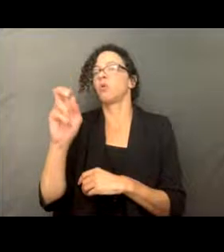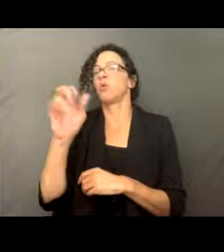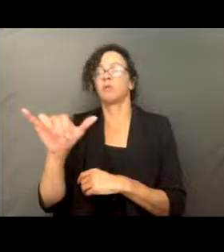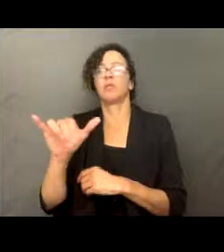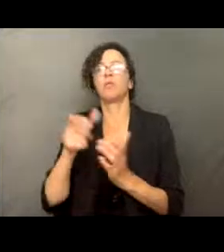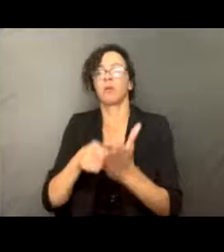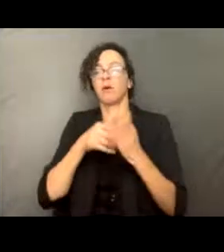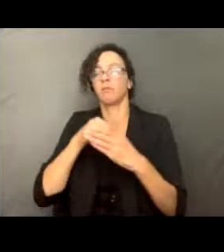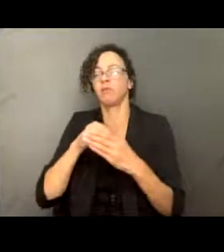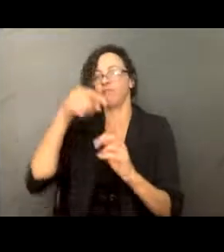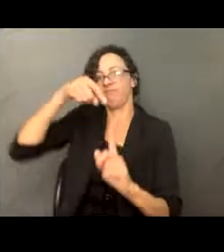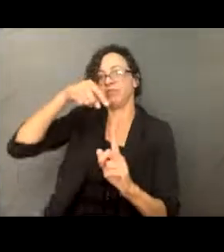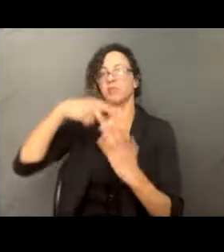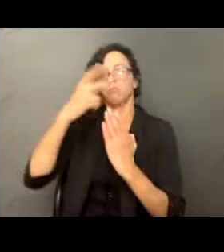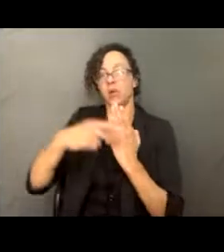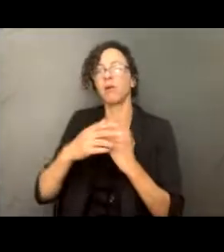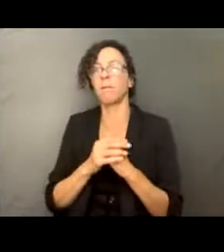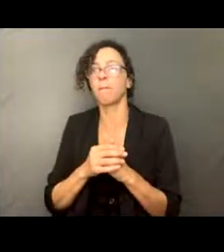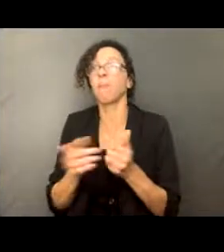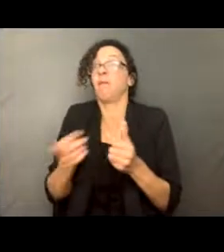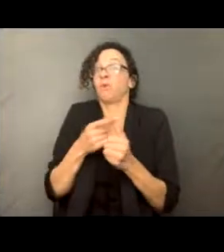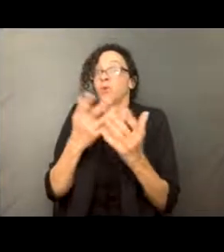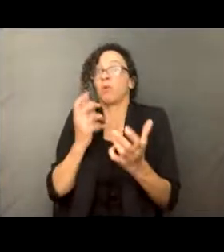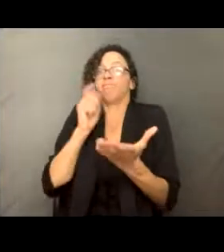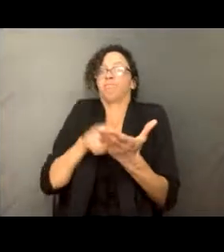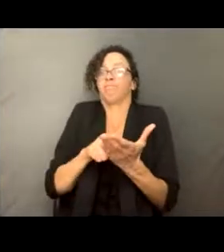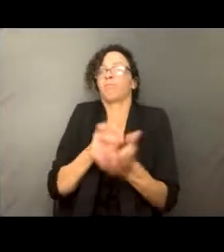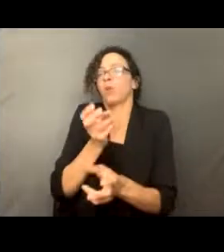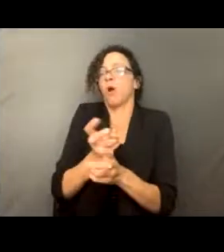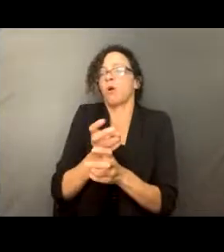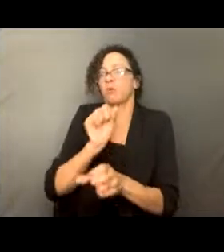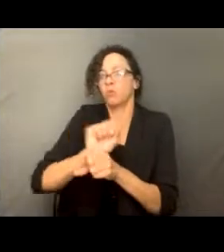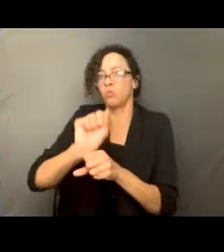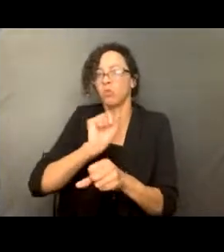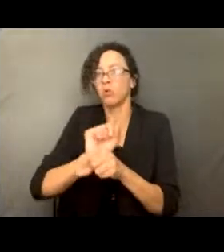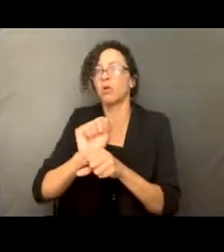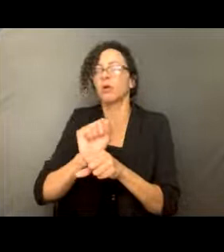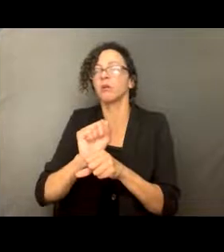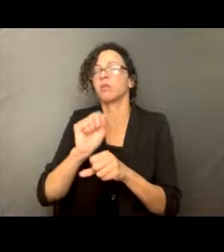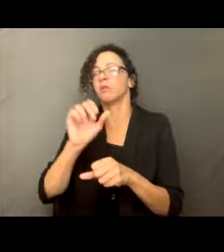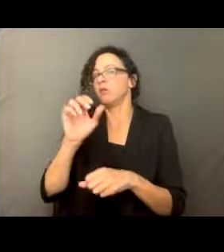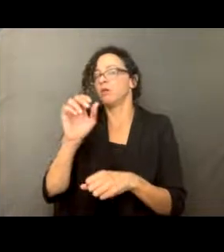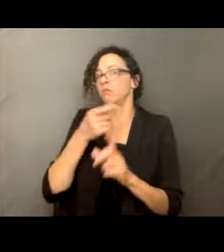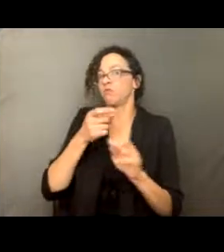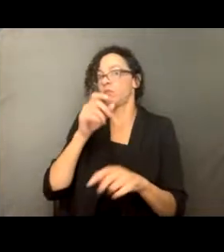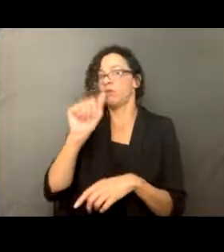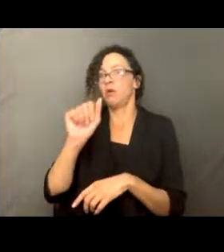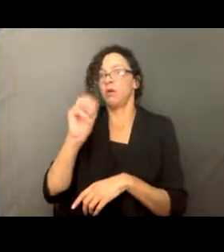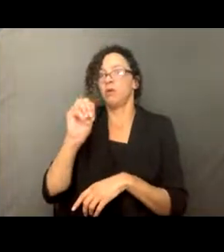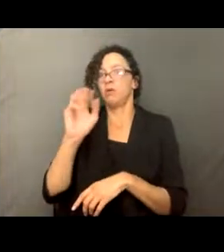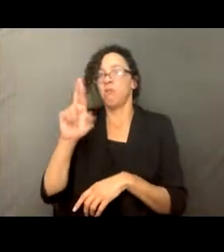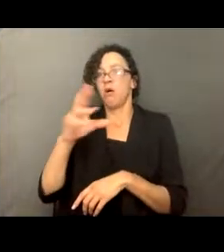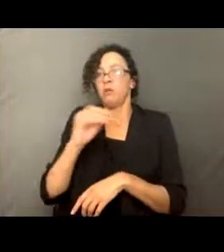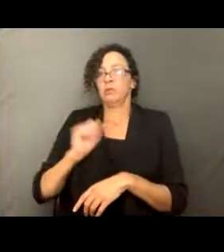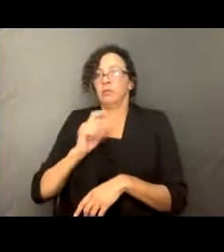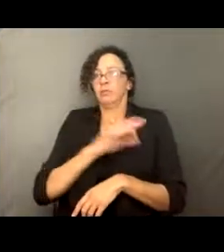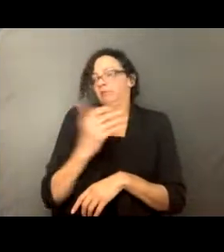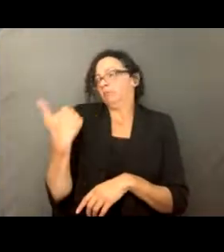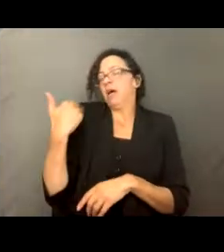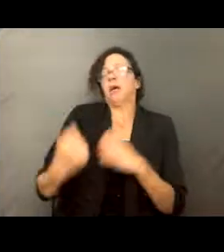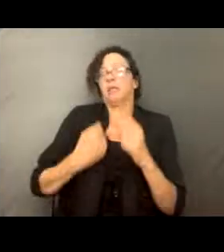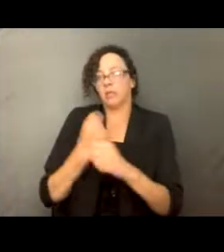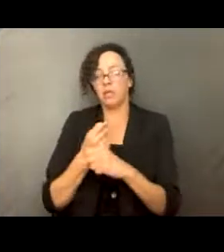So I first want to just acknowledge the hard work that Amar and the staff have done over the past year, having so many